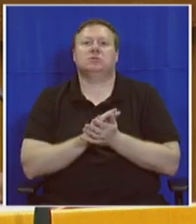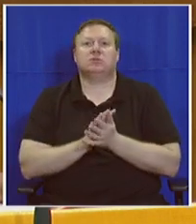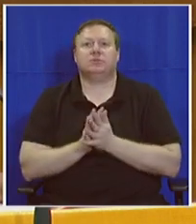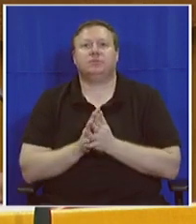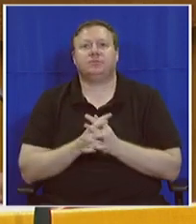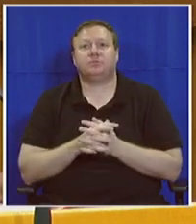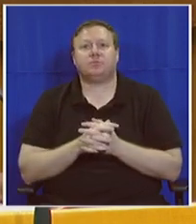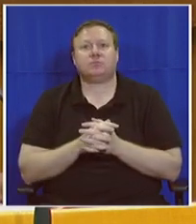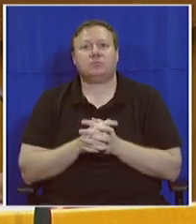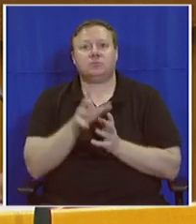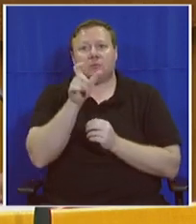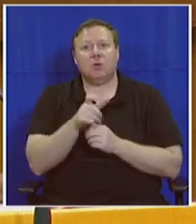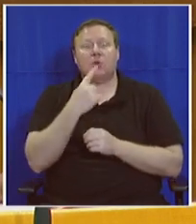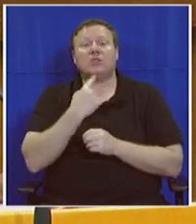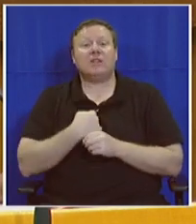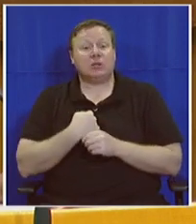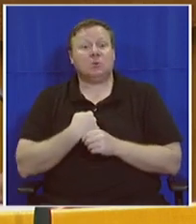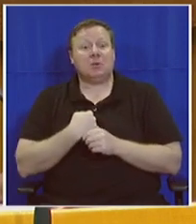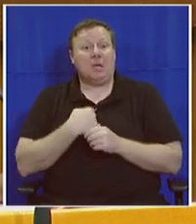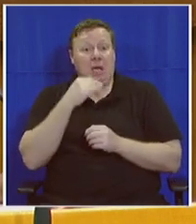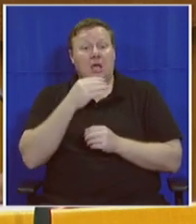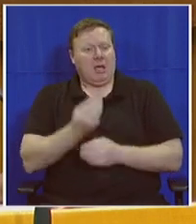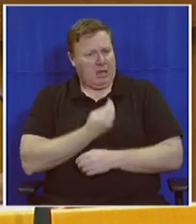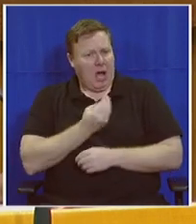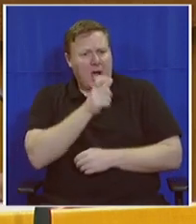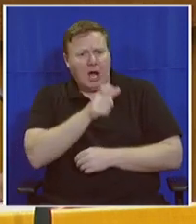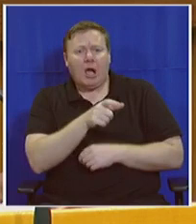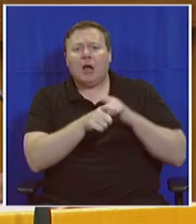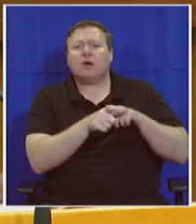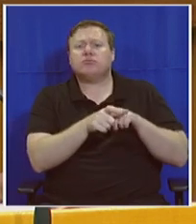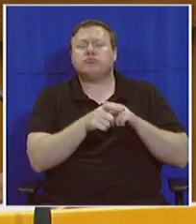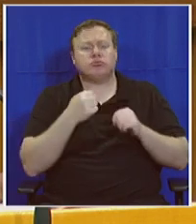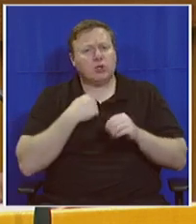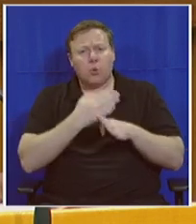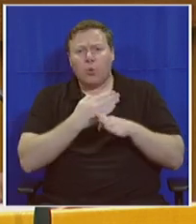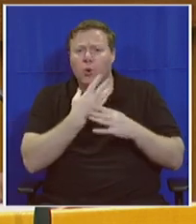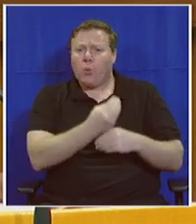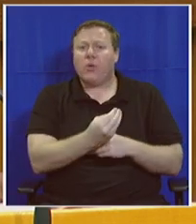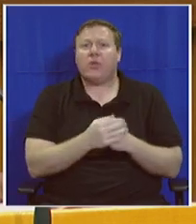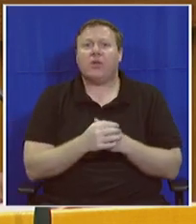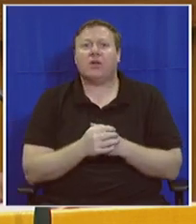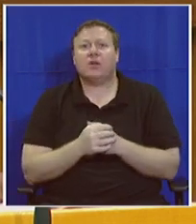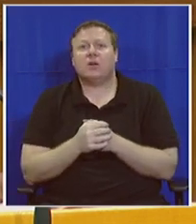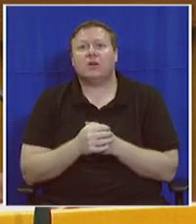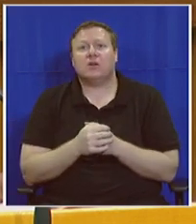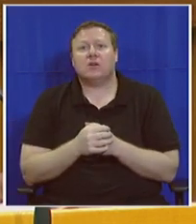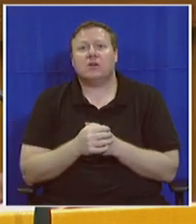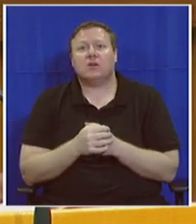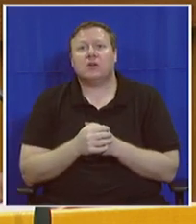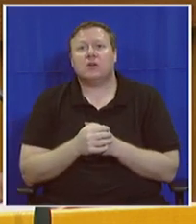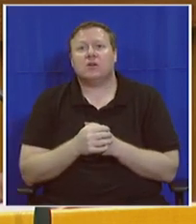said to me, she was very young. I worked with her. And I said, I asked this